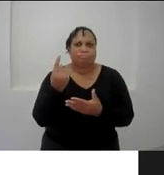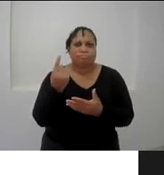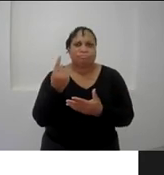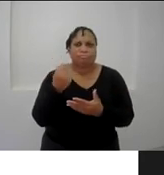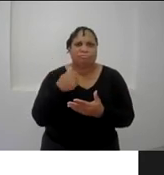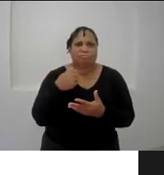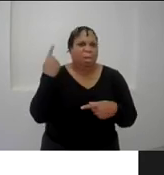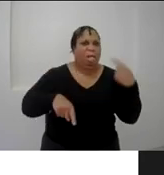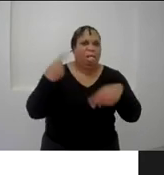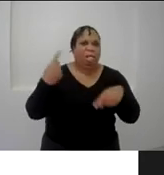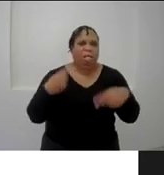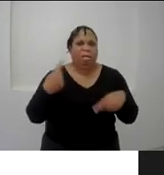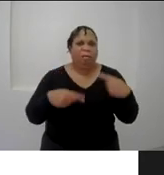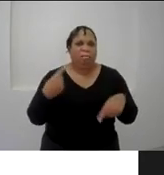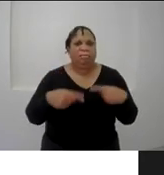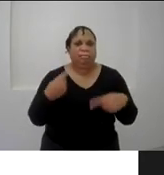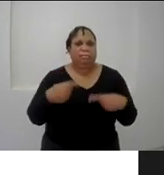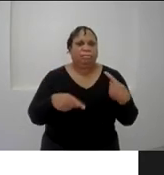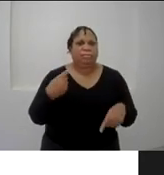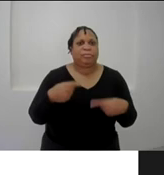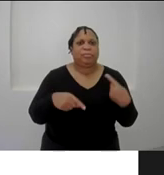argumentative, who's